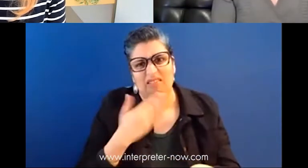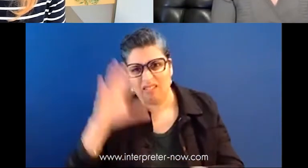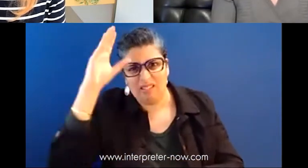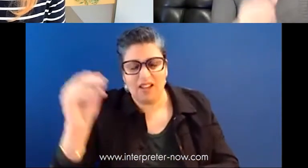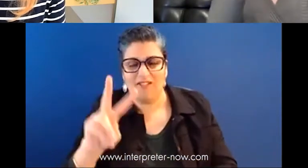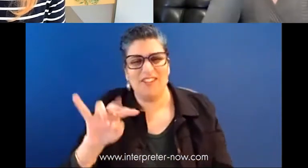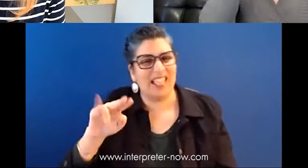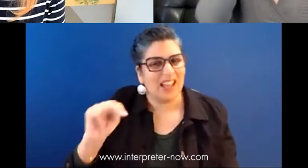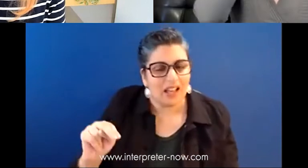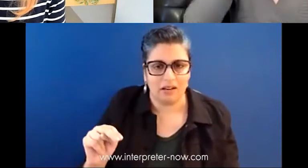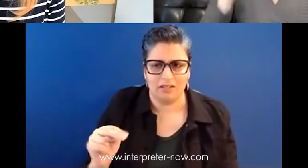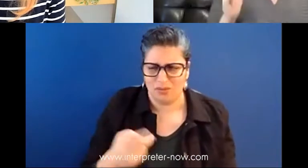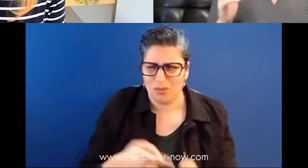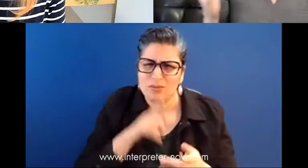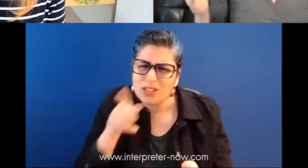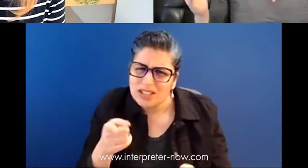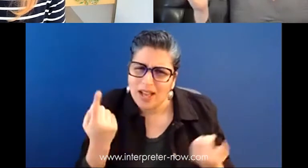our head.